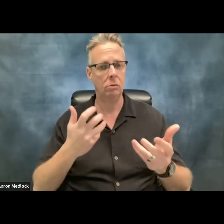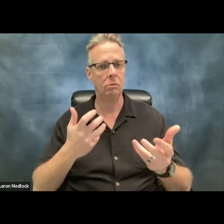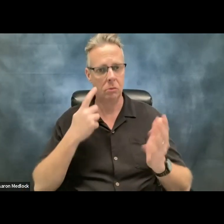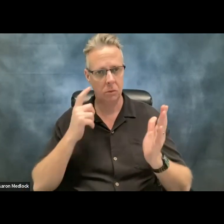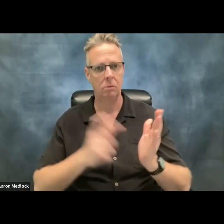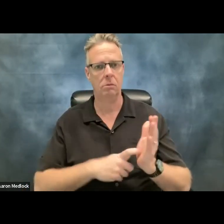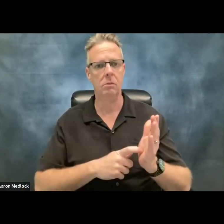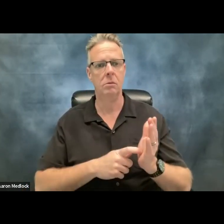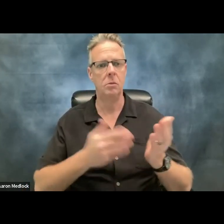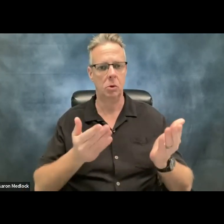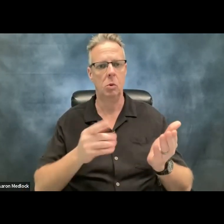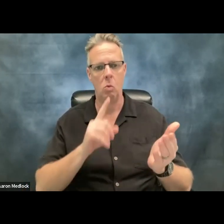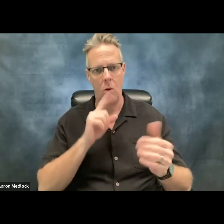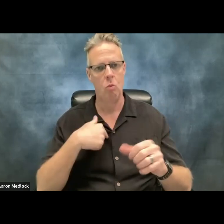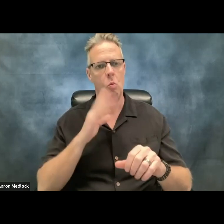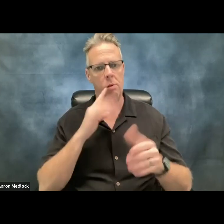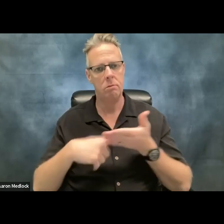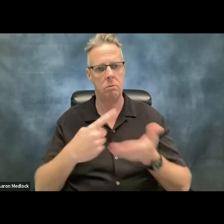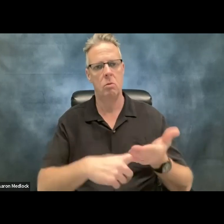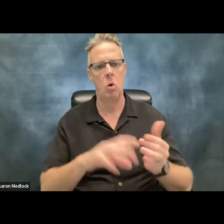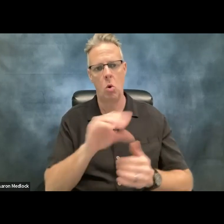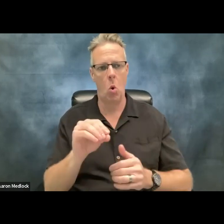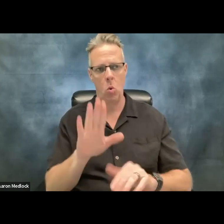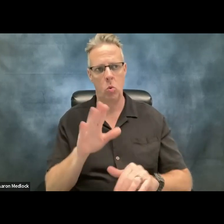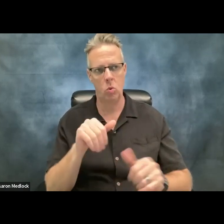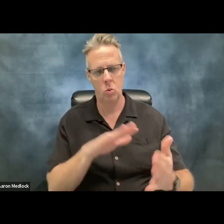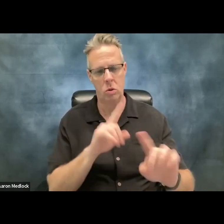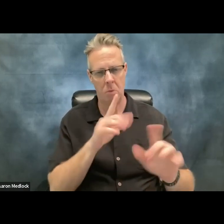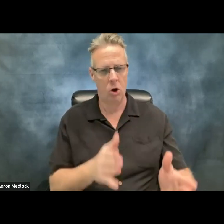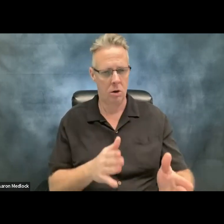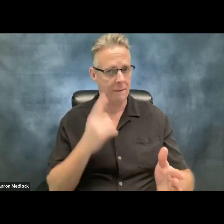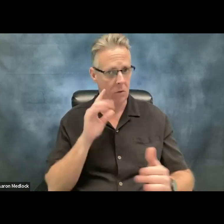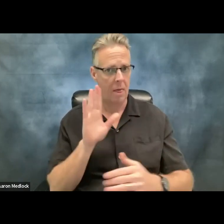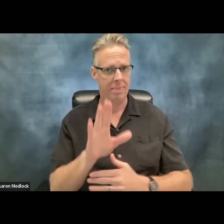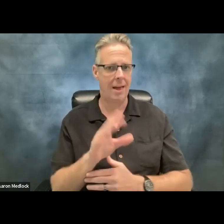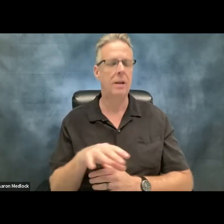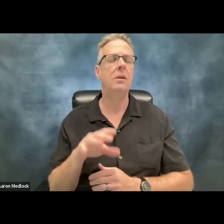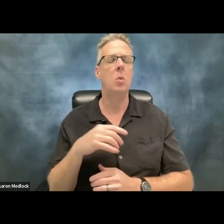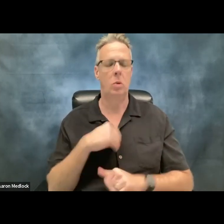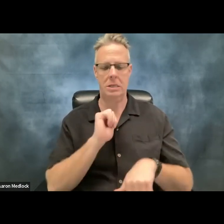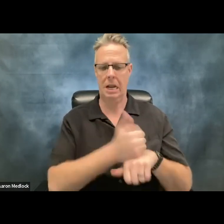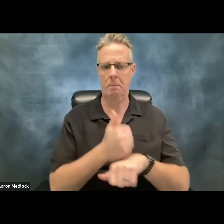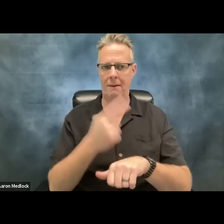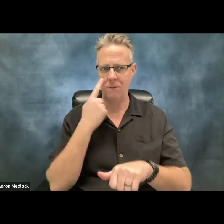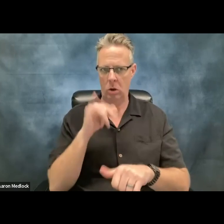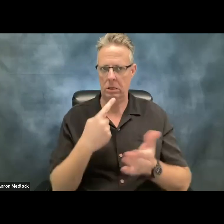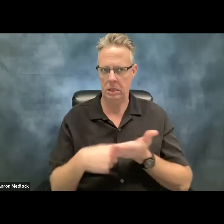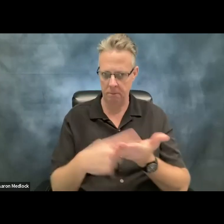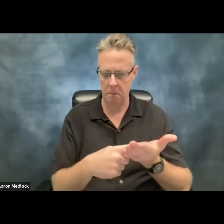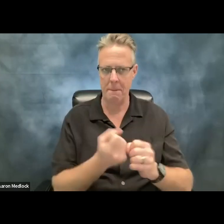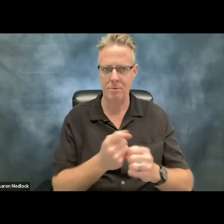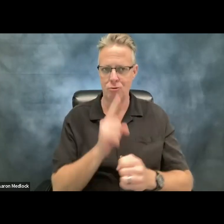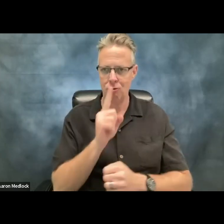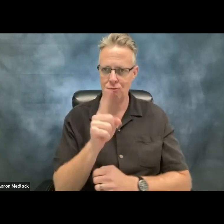we are, as I said, we are going to be talking about the role of co-responders in mobile crisis response. Today, we're setting up for that discussion by making sure that